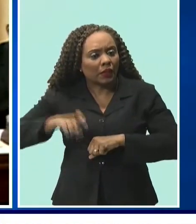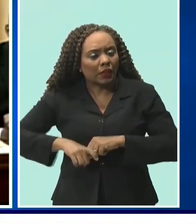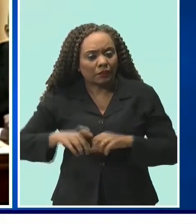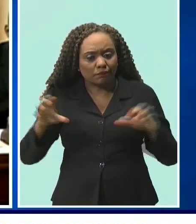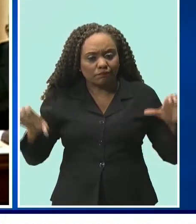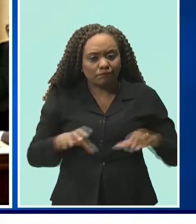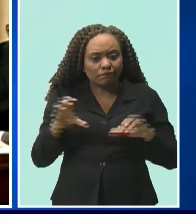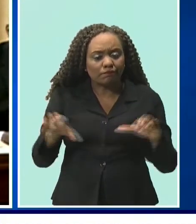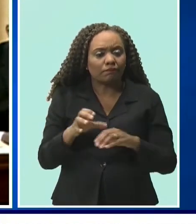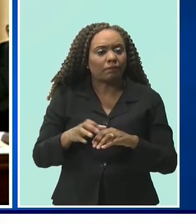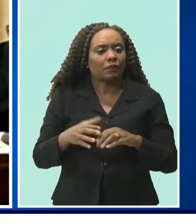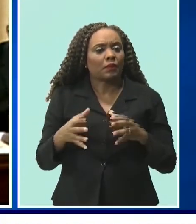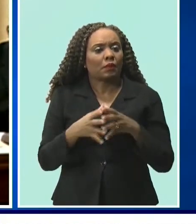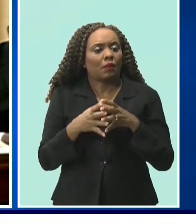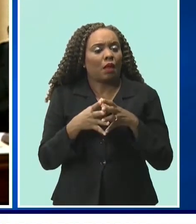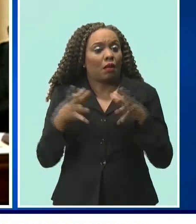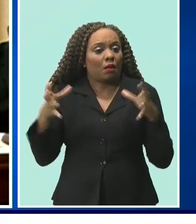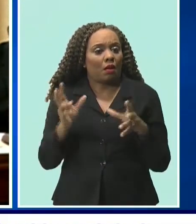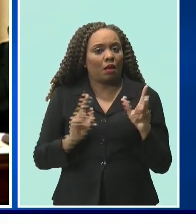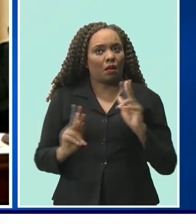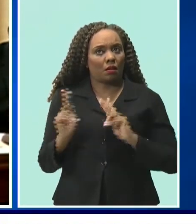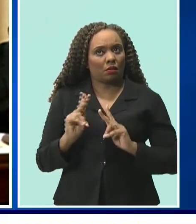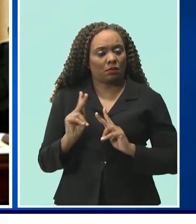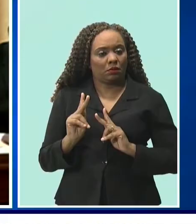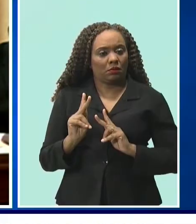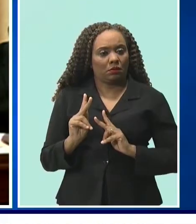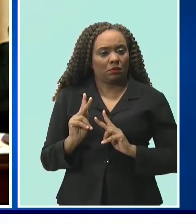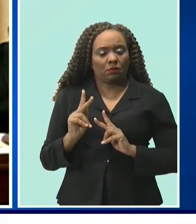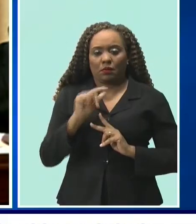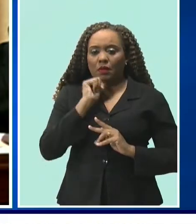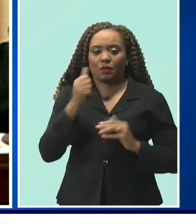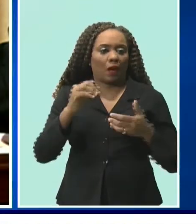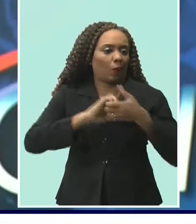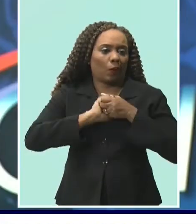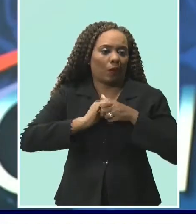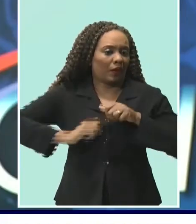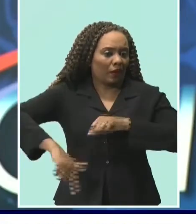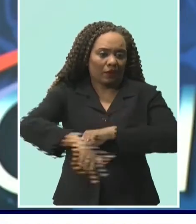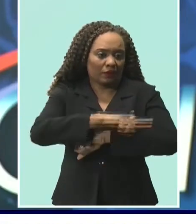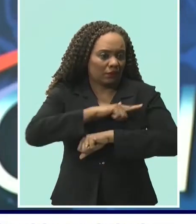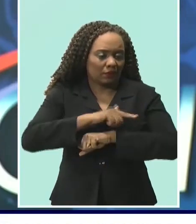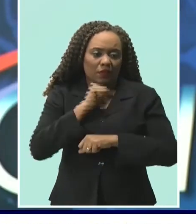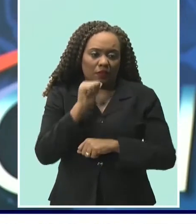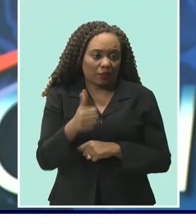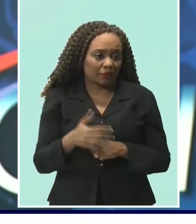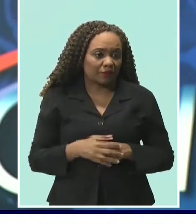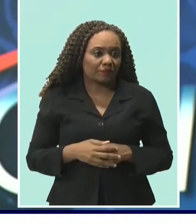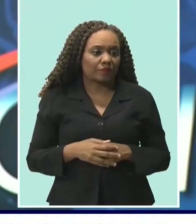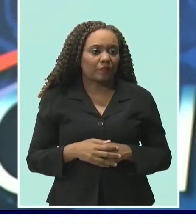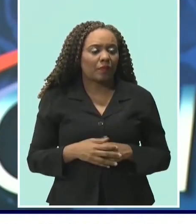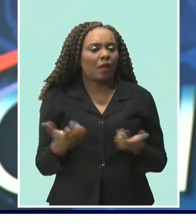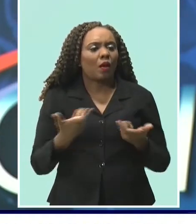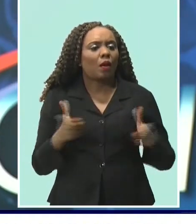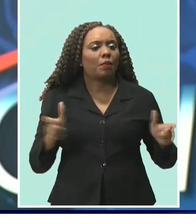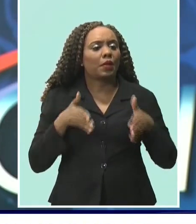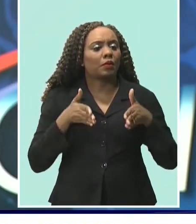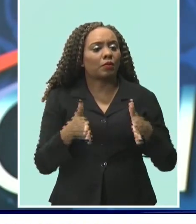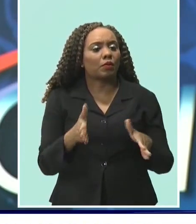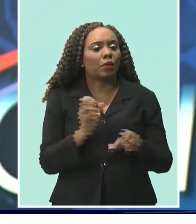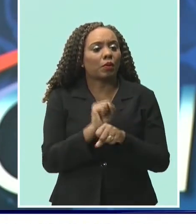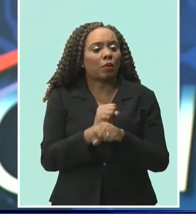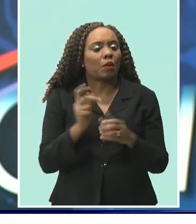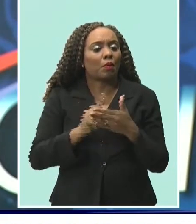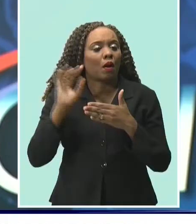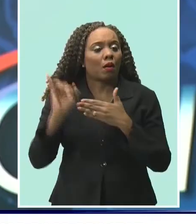are dispossessed when it comes to land ownership. A major roadworks project is set